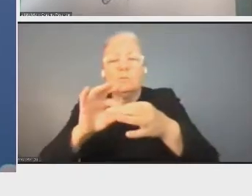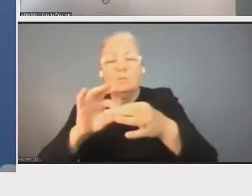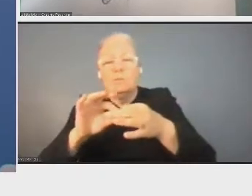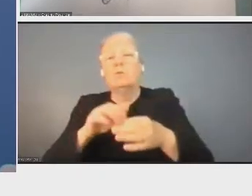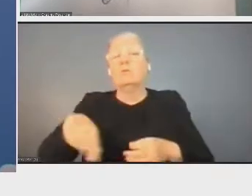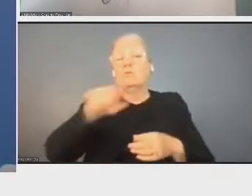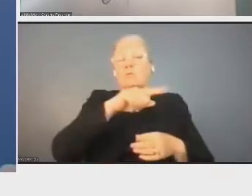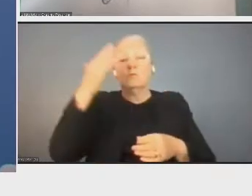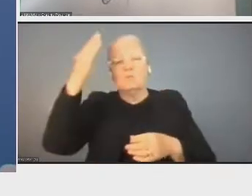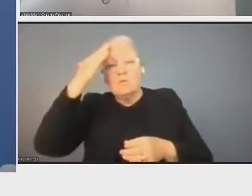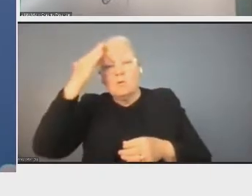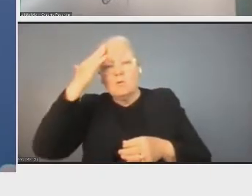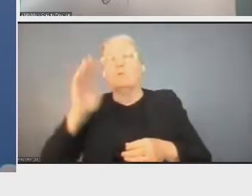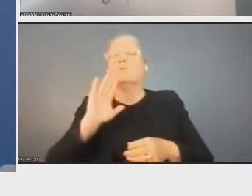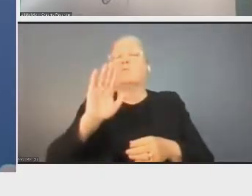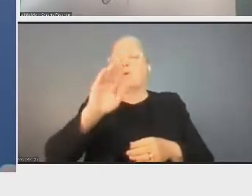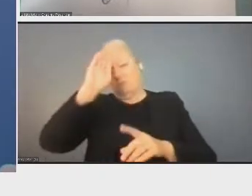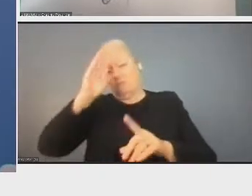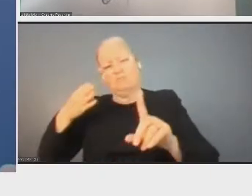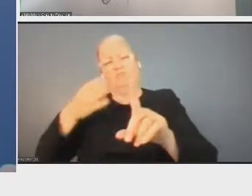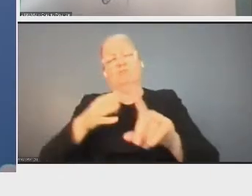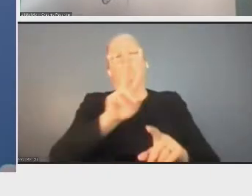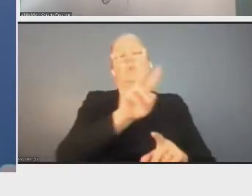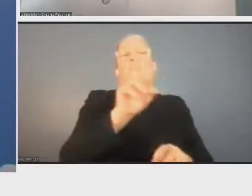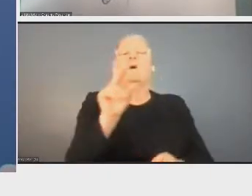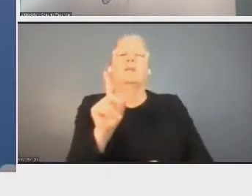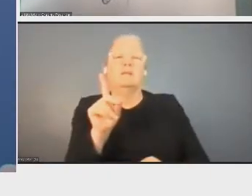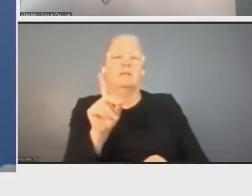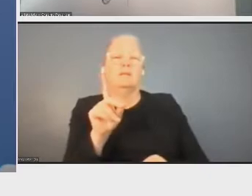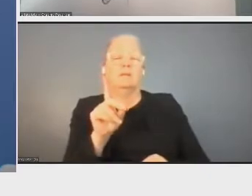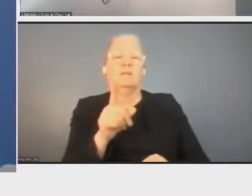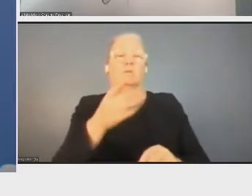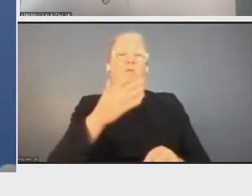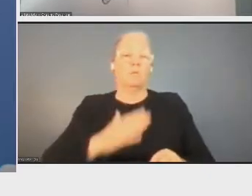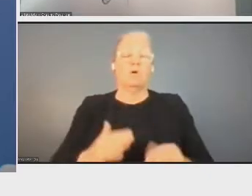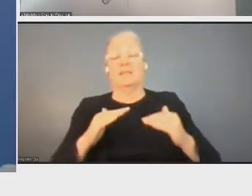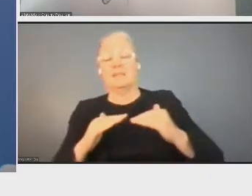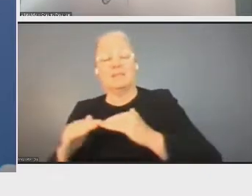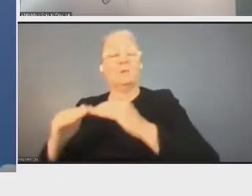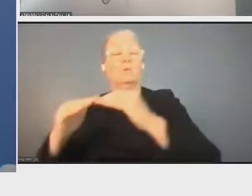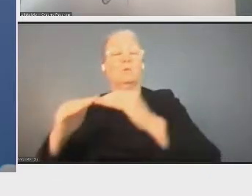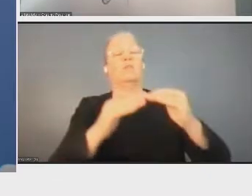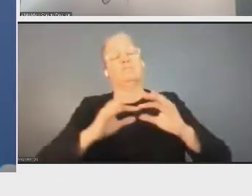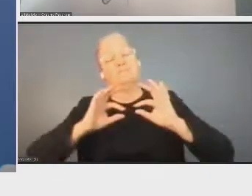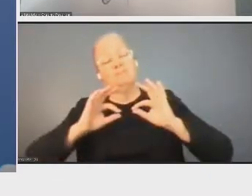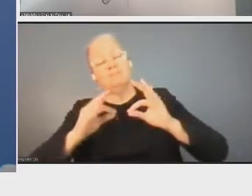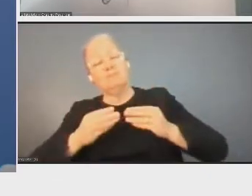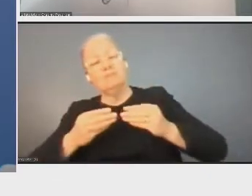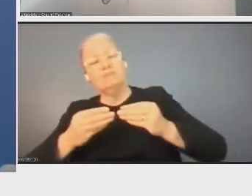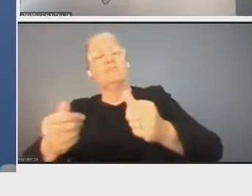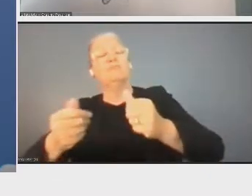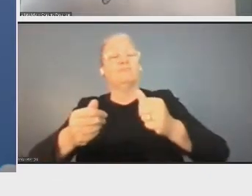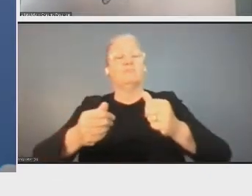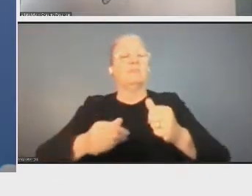under Target 21. Without enabling the equal and effective engagement of all gender,